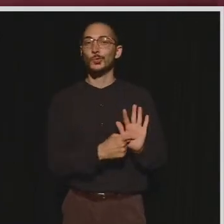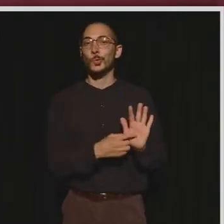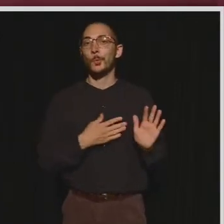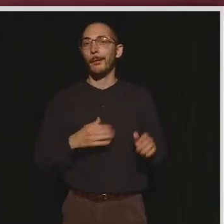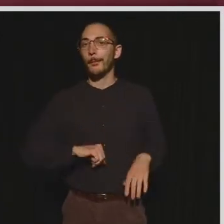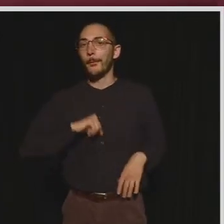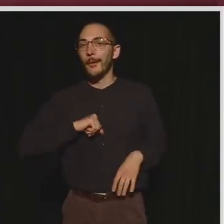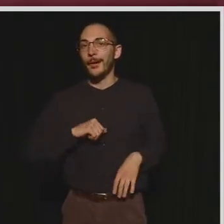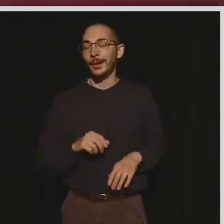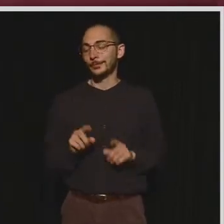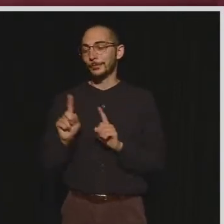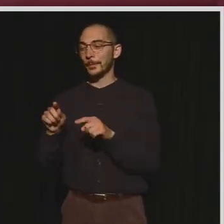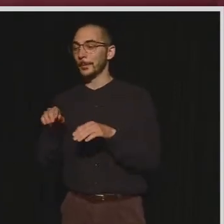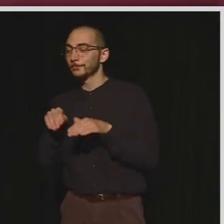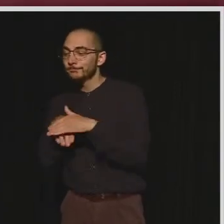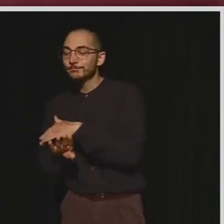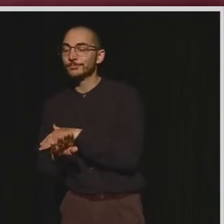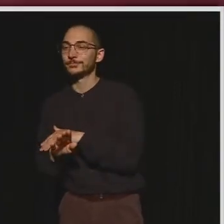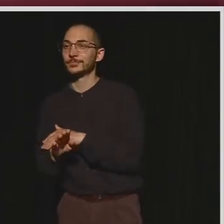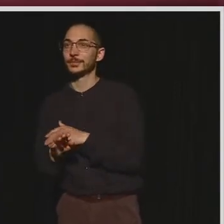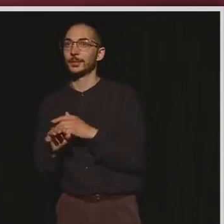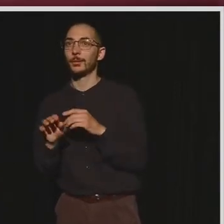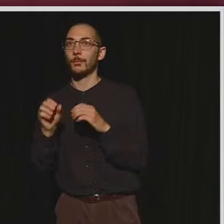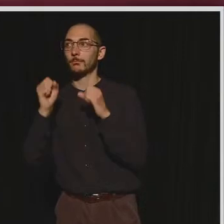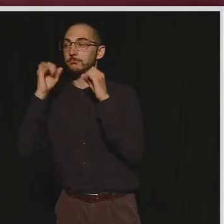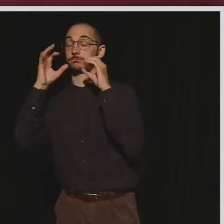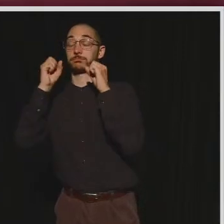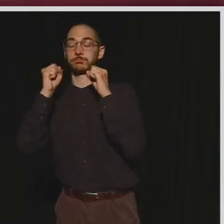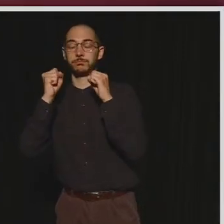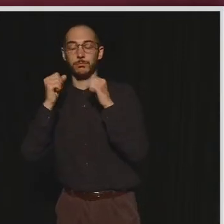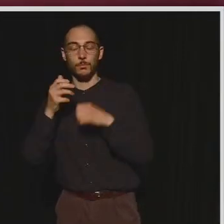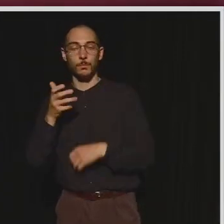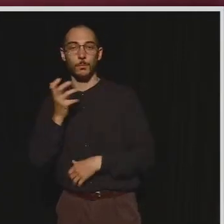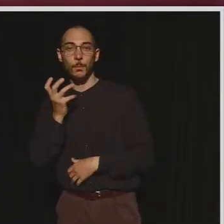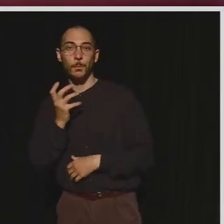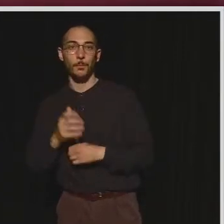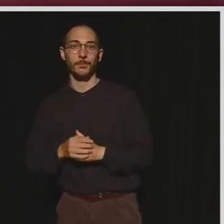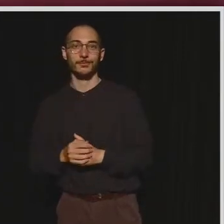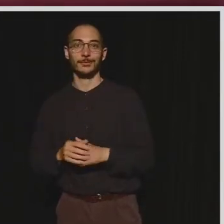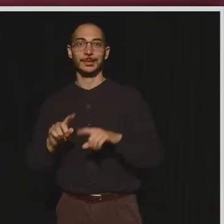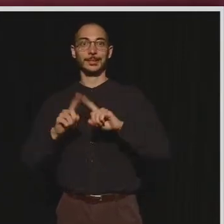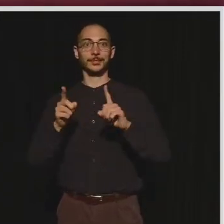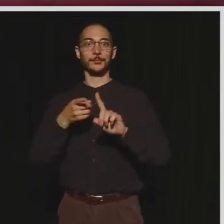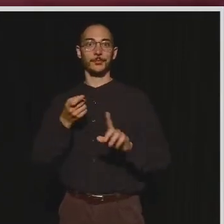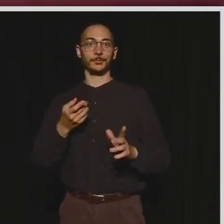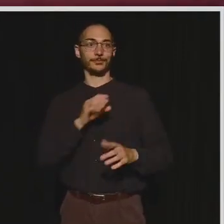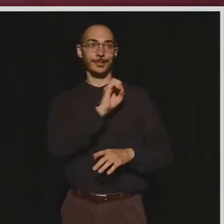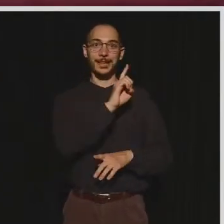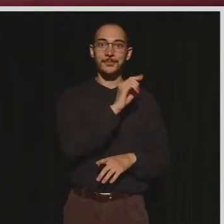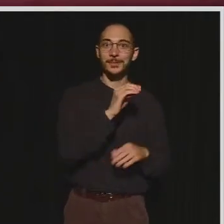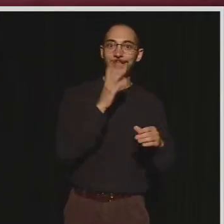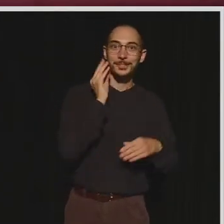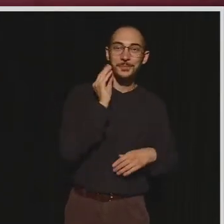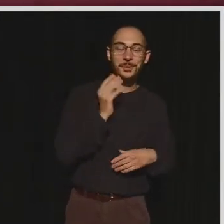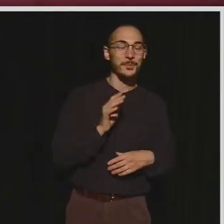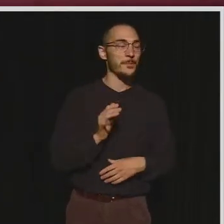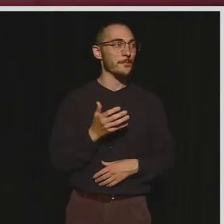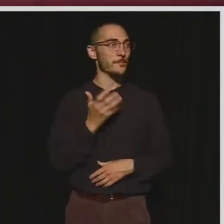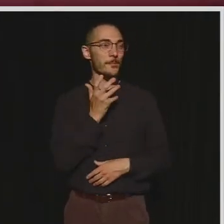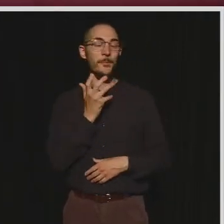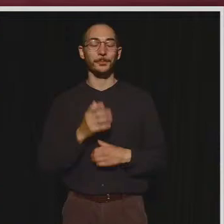through the sort of people that I started to meet that were queer, connected into the leather dyke